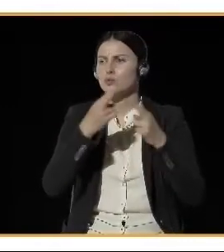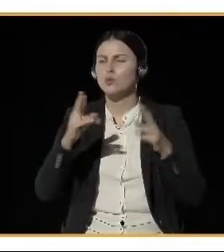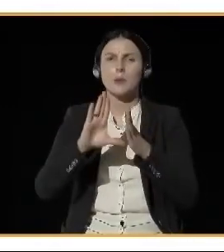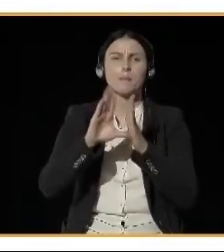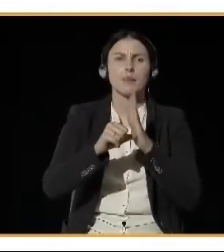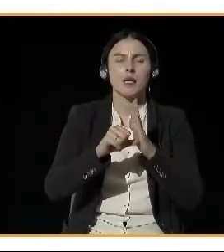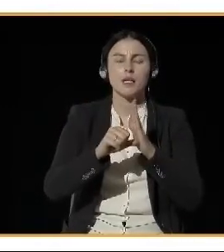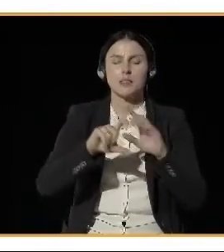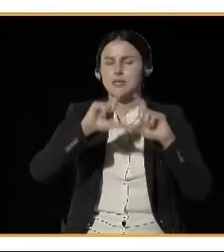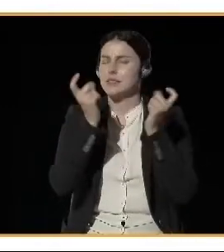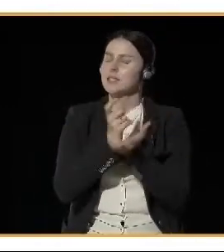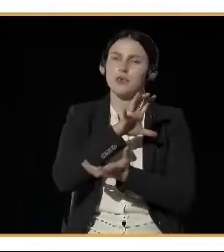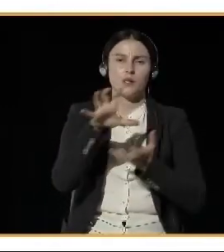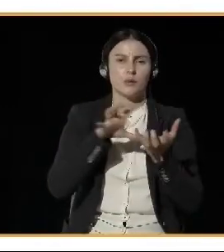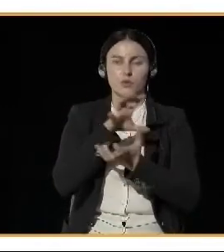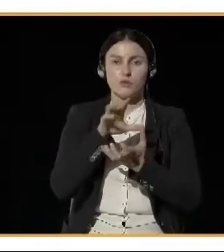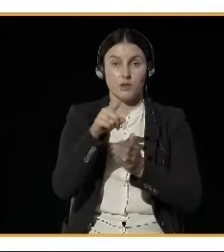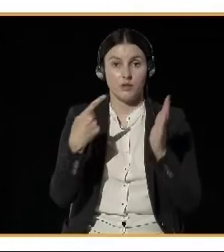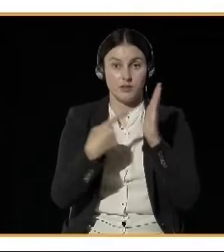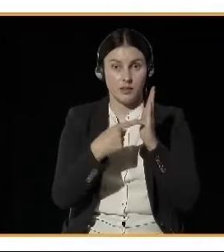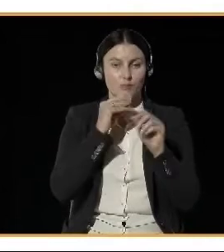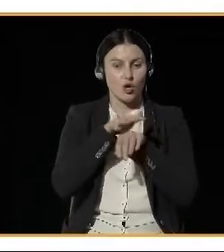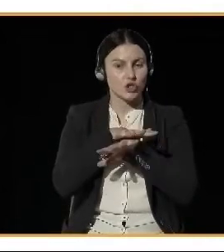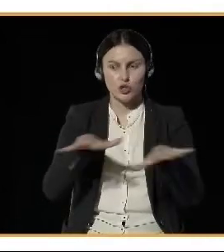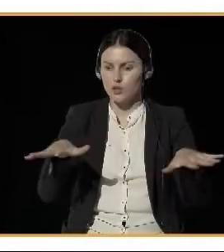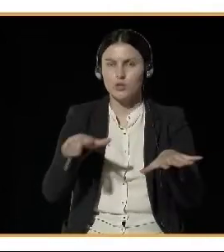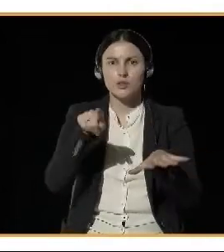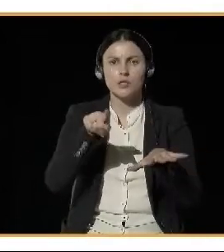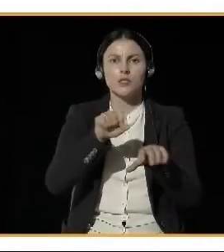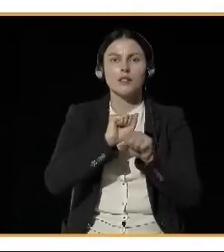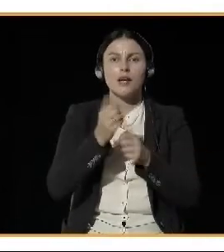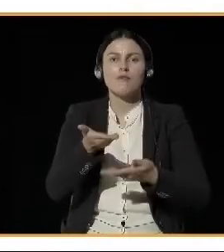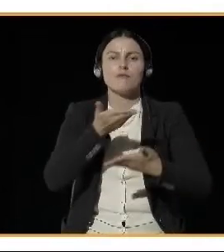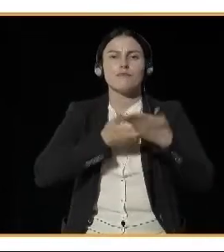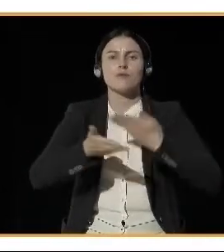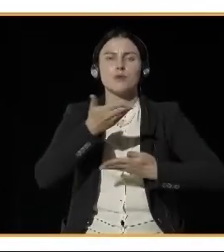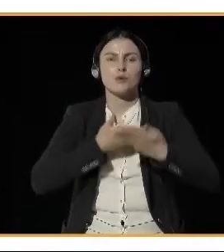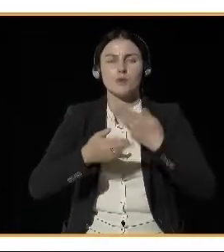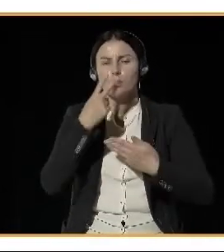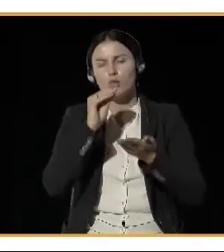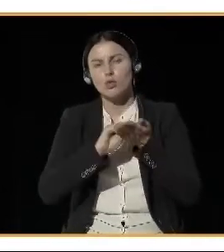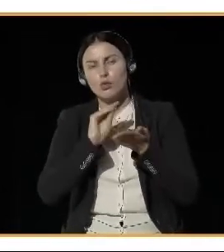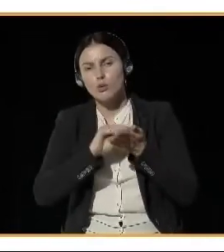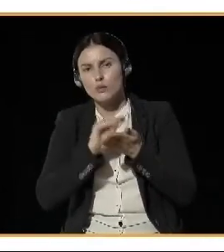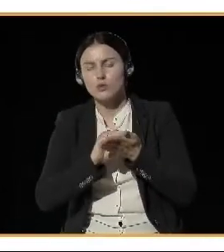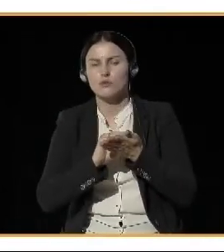the aim of this network is to exchange experiences, practices, which are